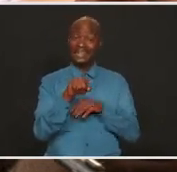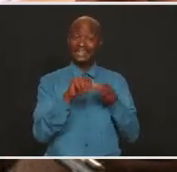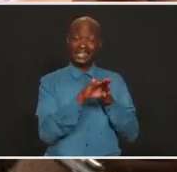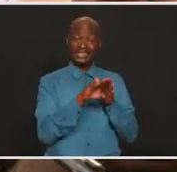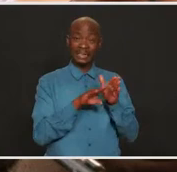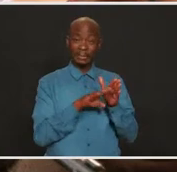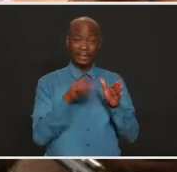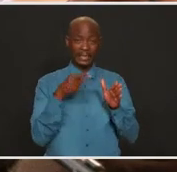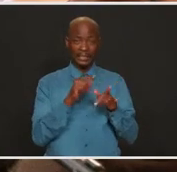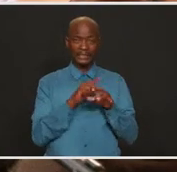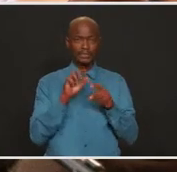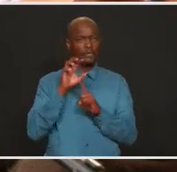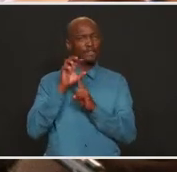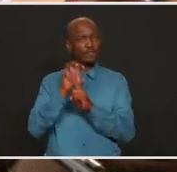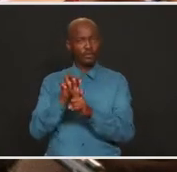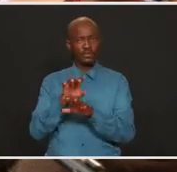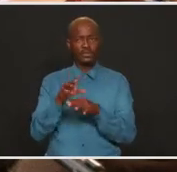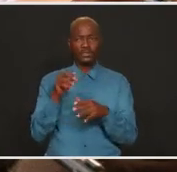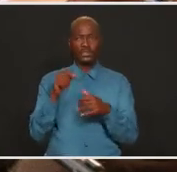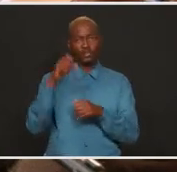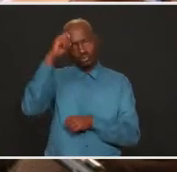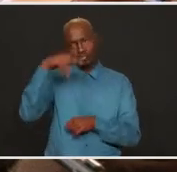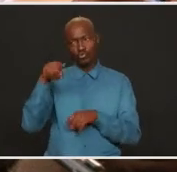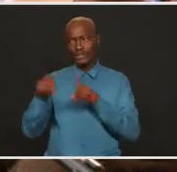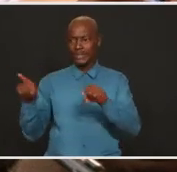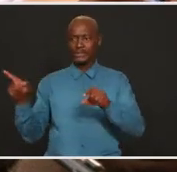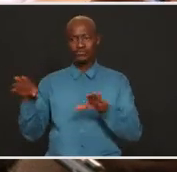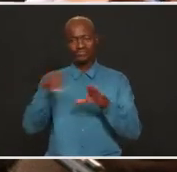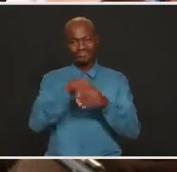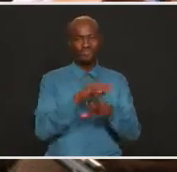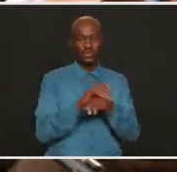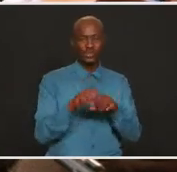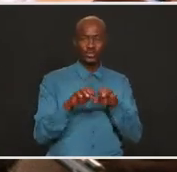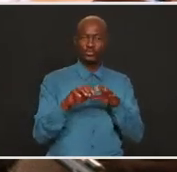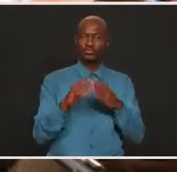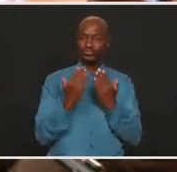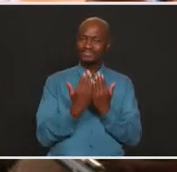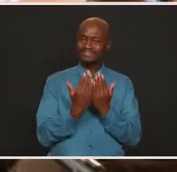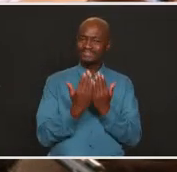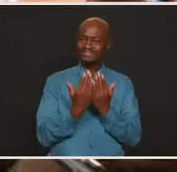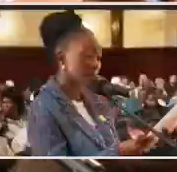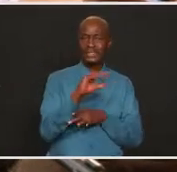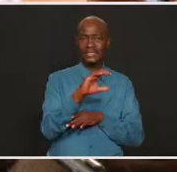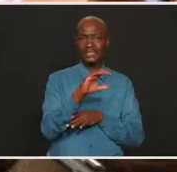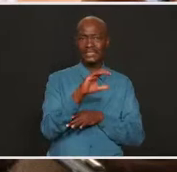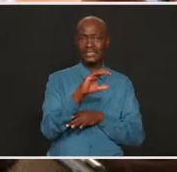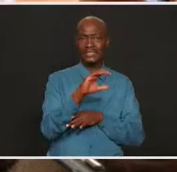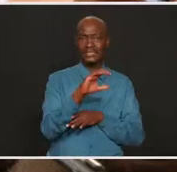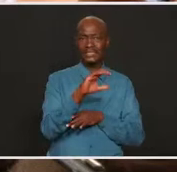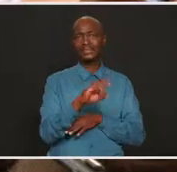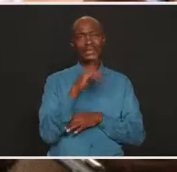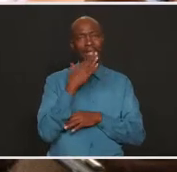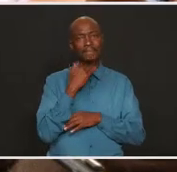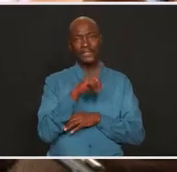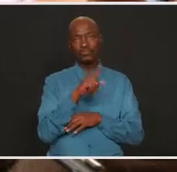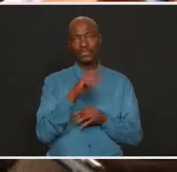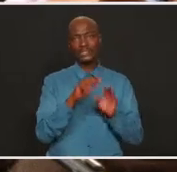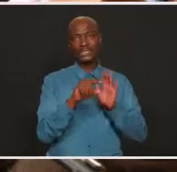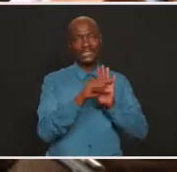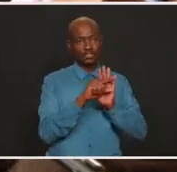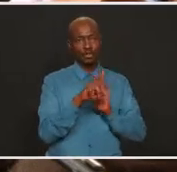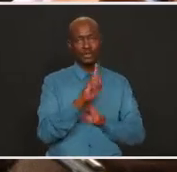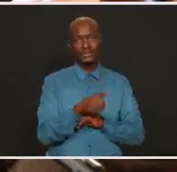to force Learners to do CSC we as the acdp ask that these Clauses be removed